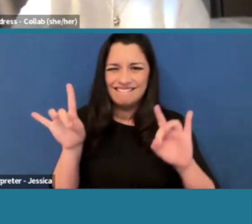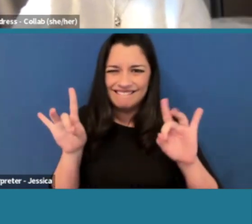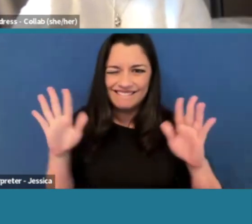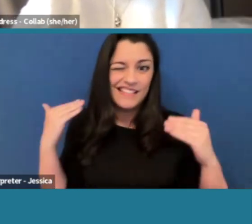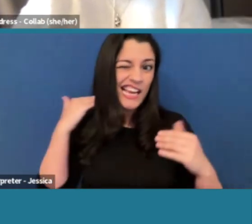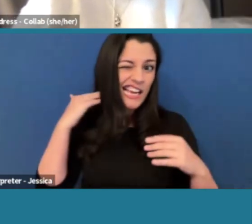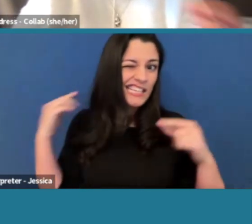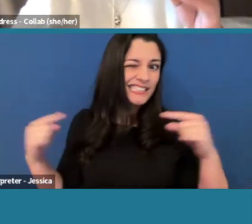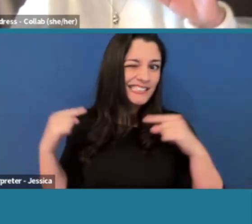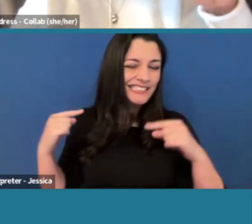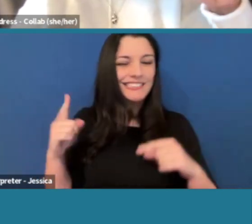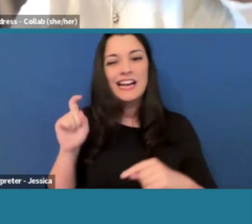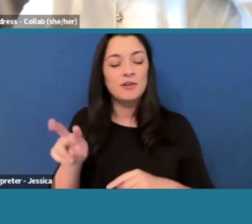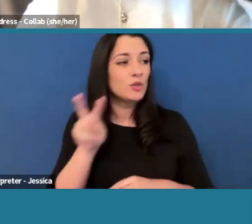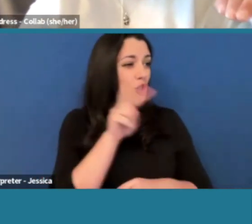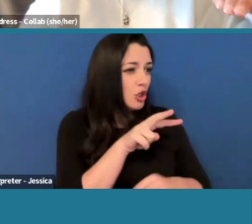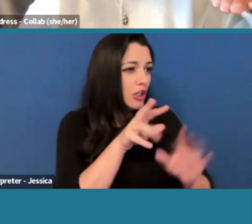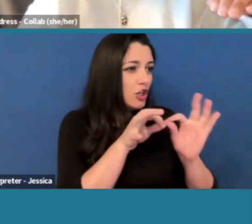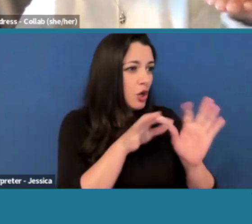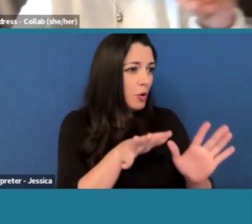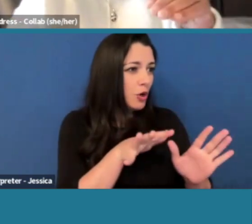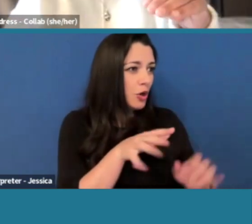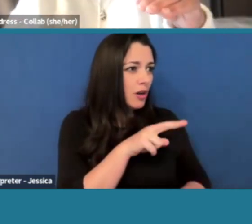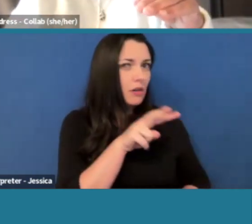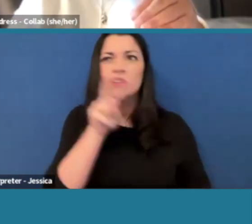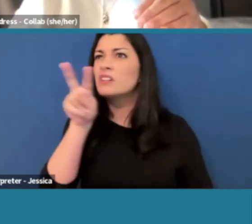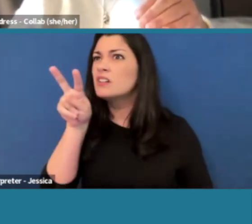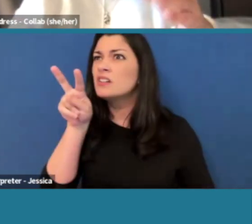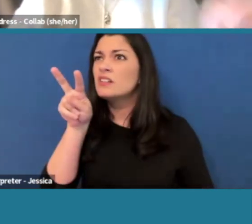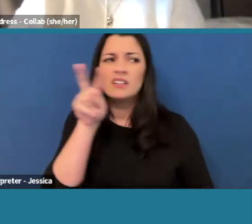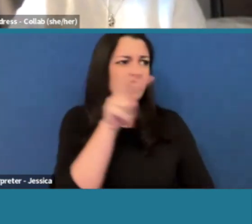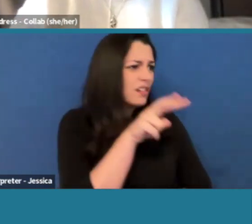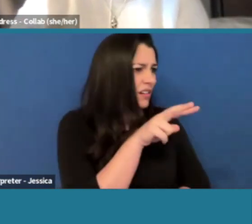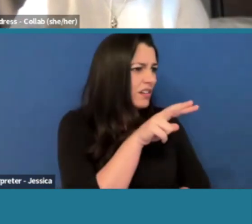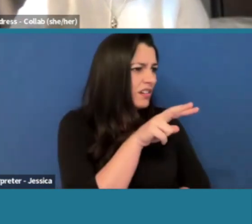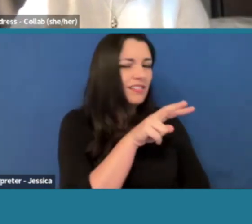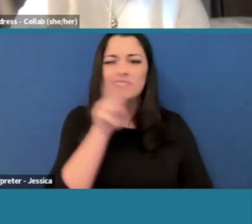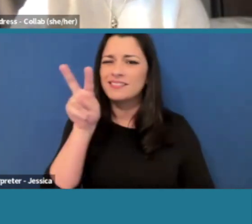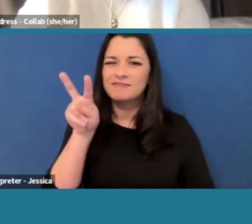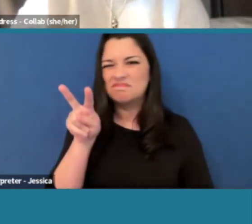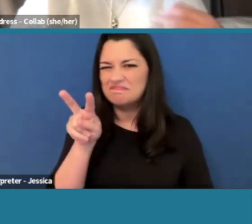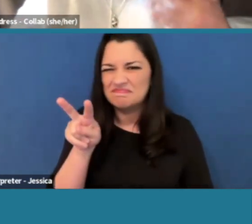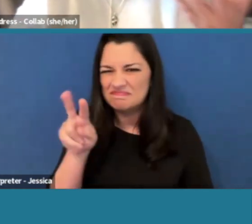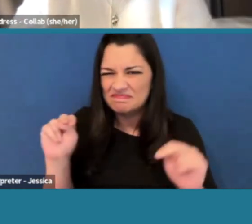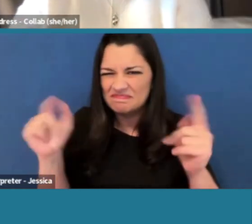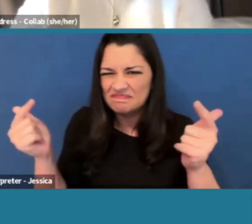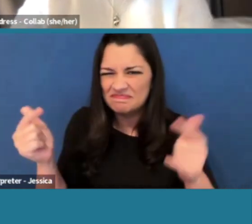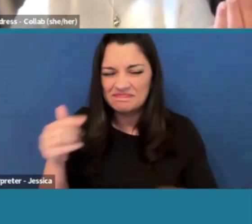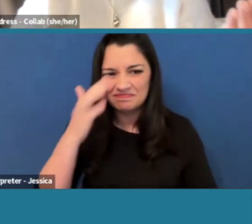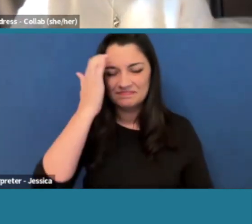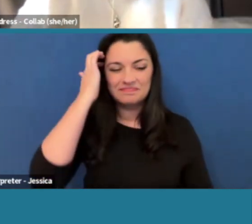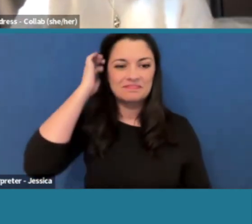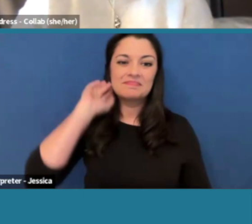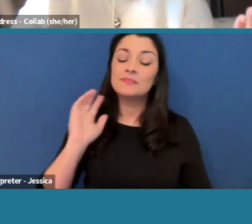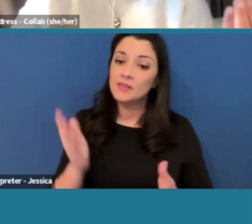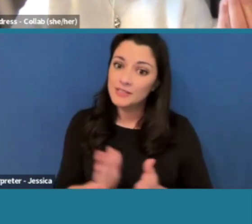to view the interpreter, which is on their left, and then they have to look to the right again to see the stage. So